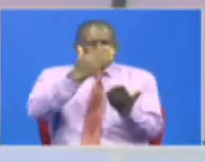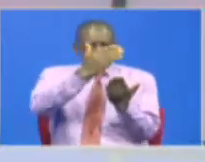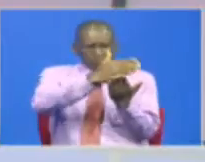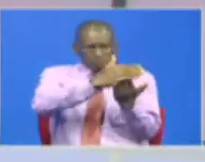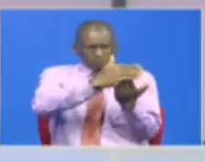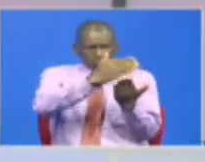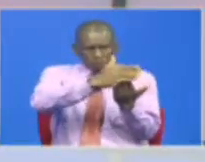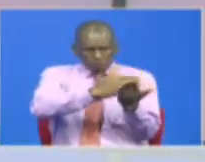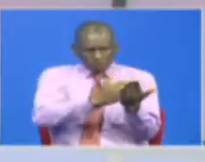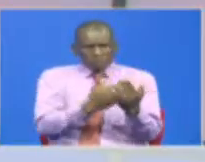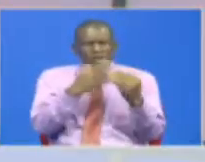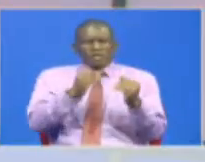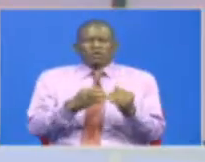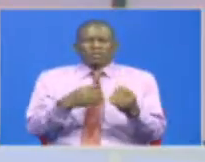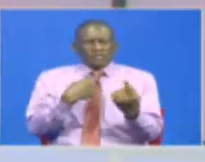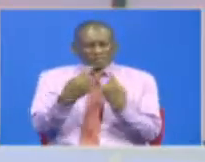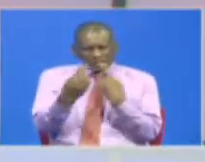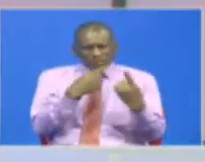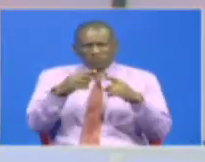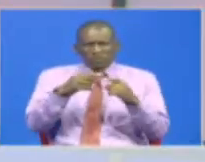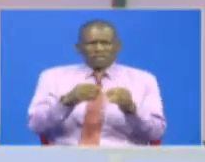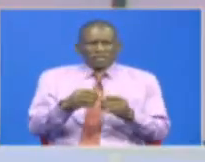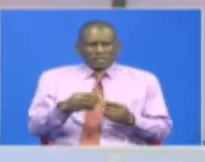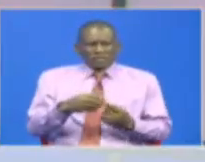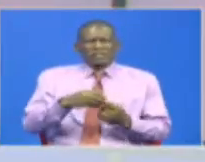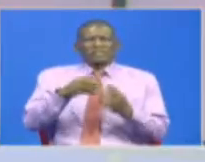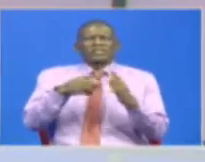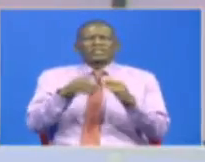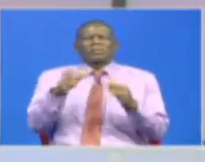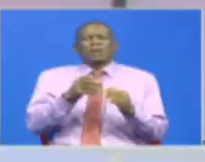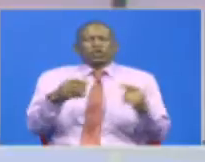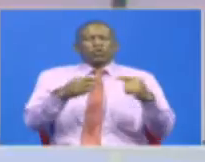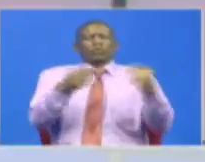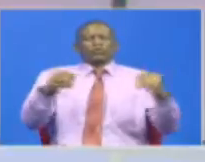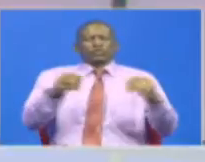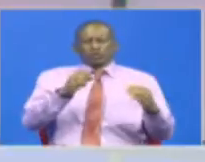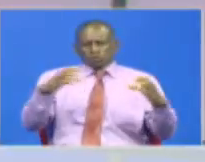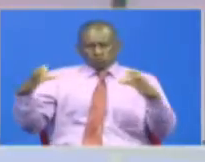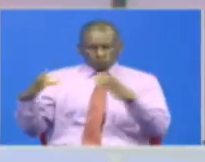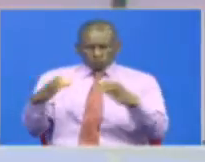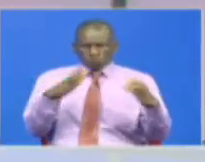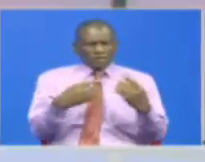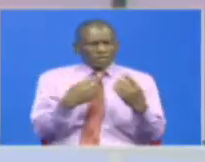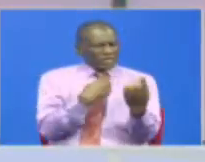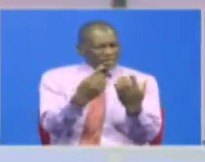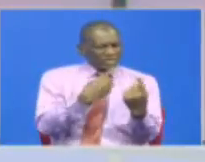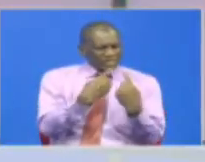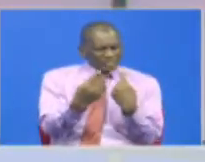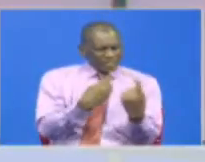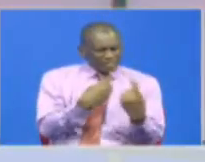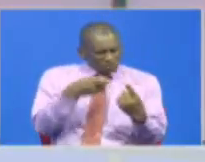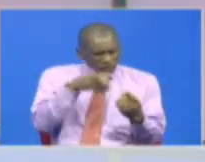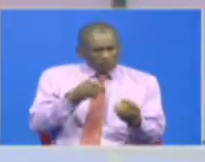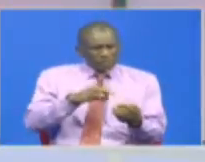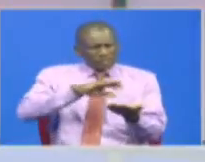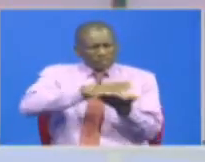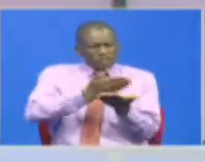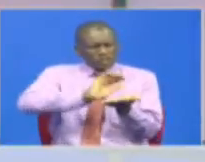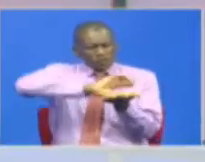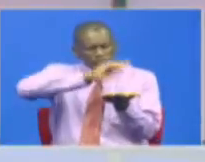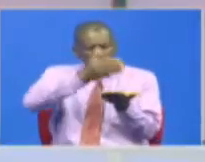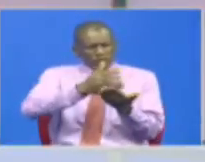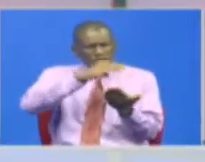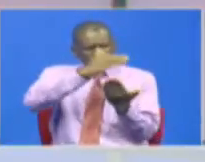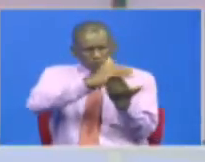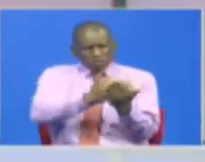heated debate marked by passionate arguments from opposing sides, the motion was adjourned, with some leaders pushing for